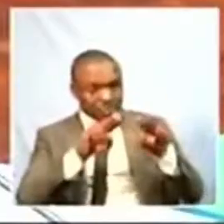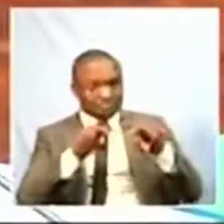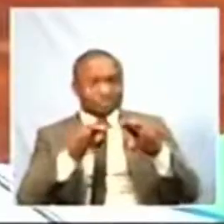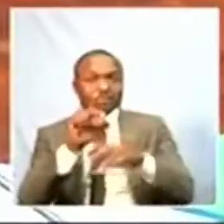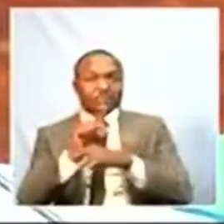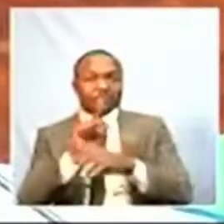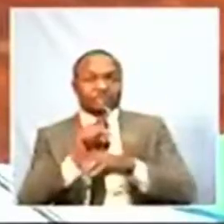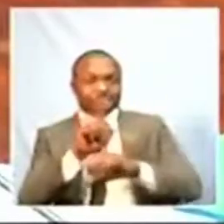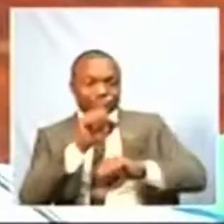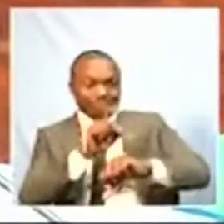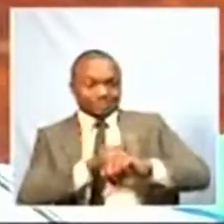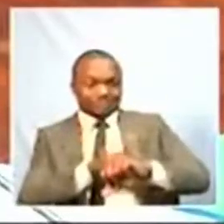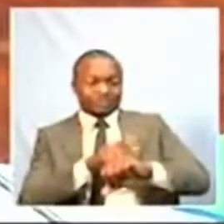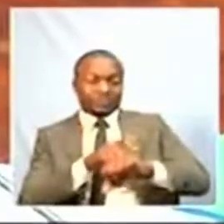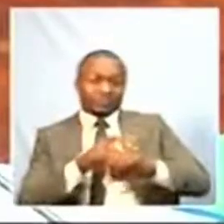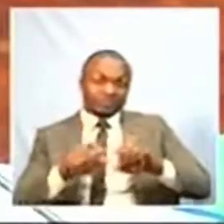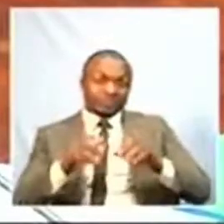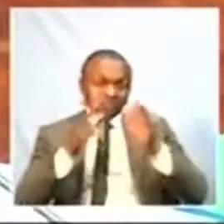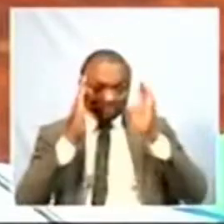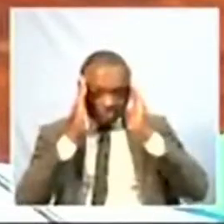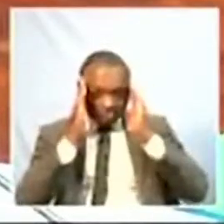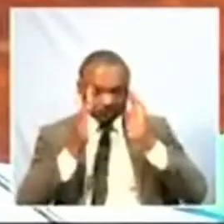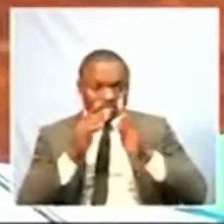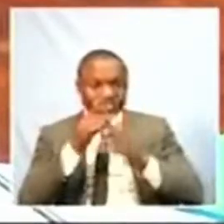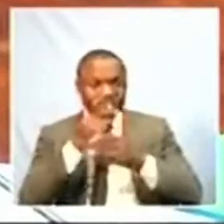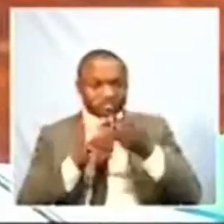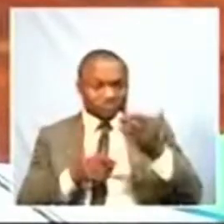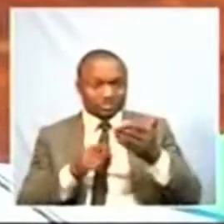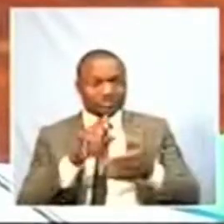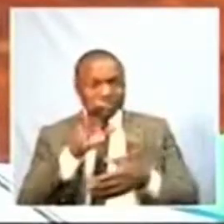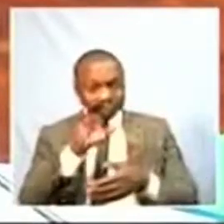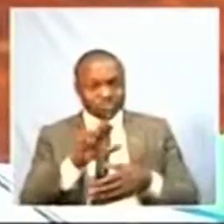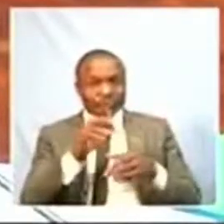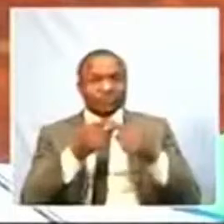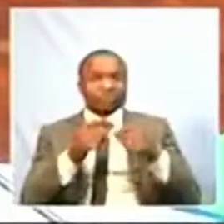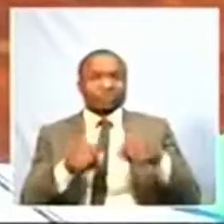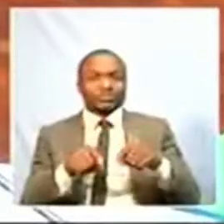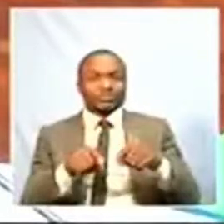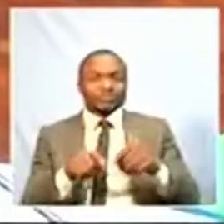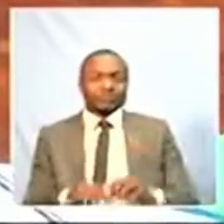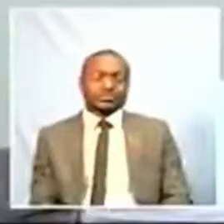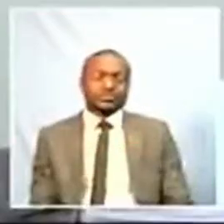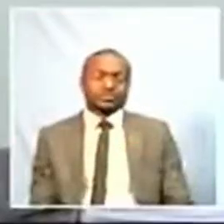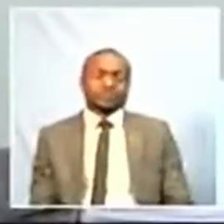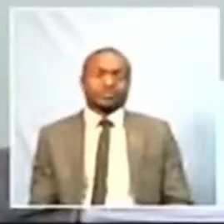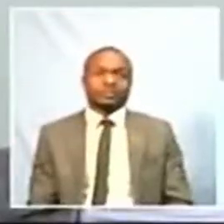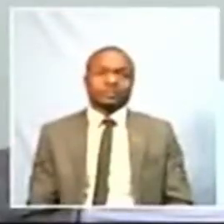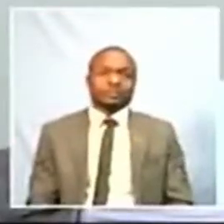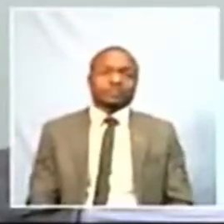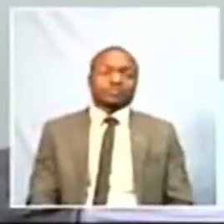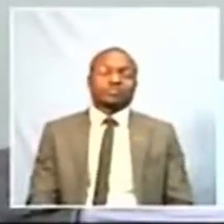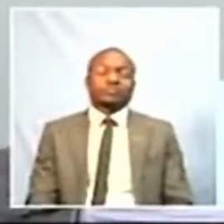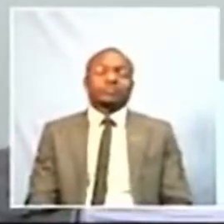time and attend to whatever is emerging in real time. Chair. Your remedial,